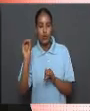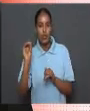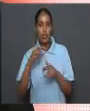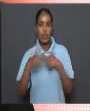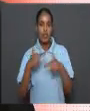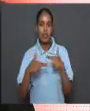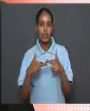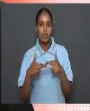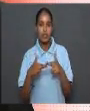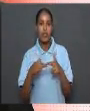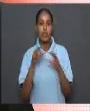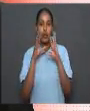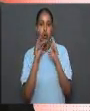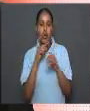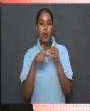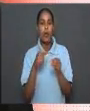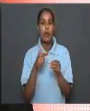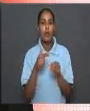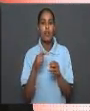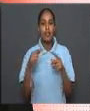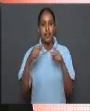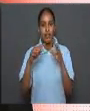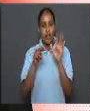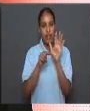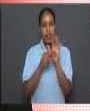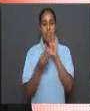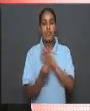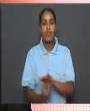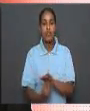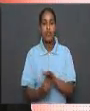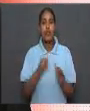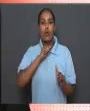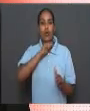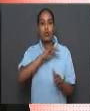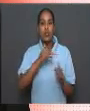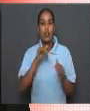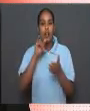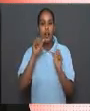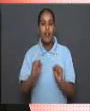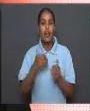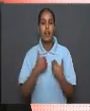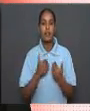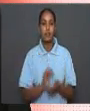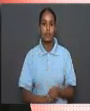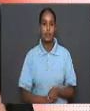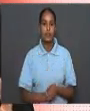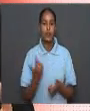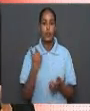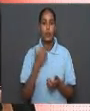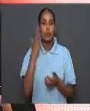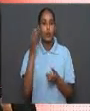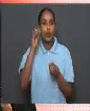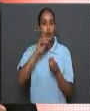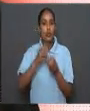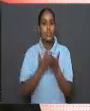reactions and talk about the negative effects corrosion can have. We will